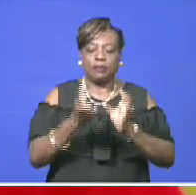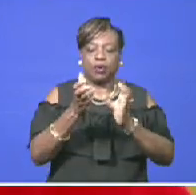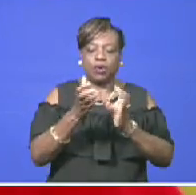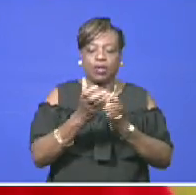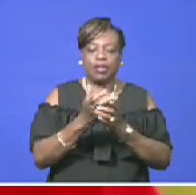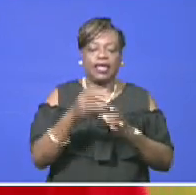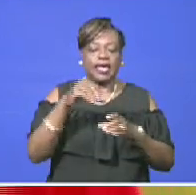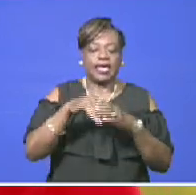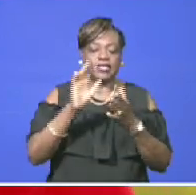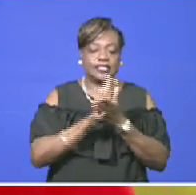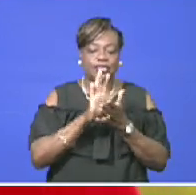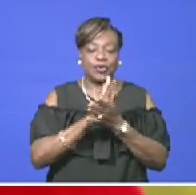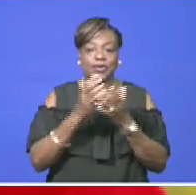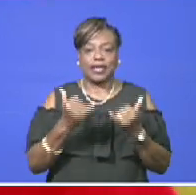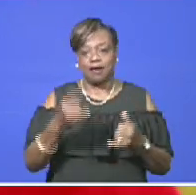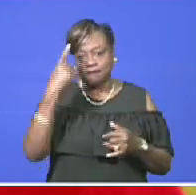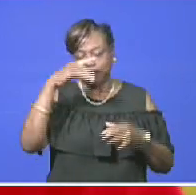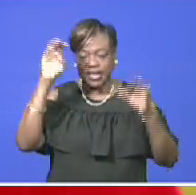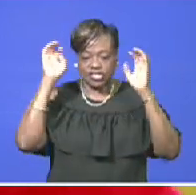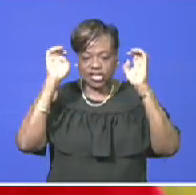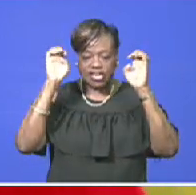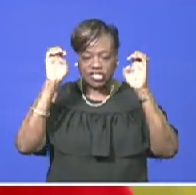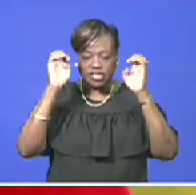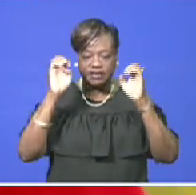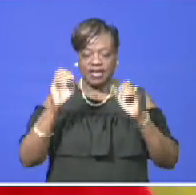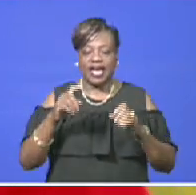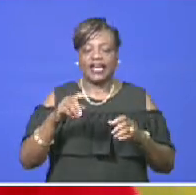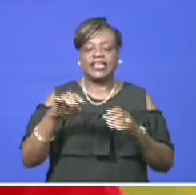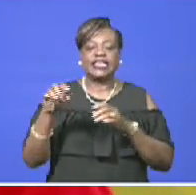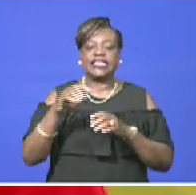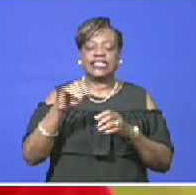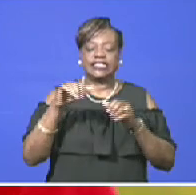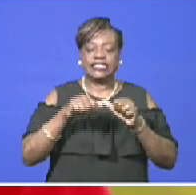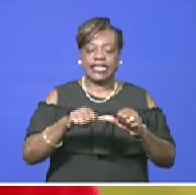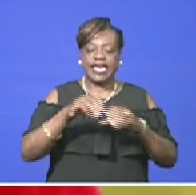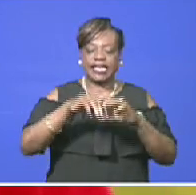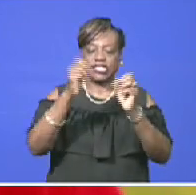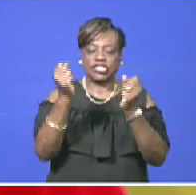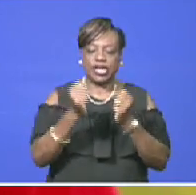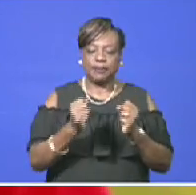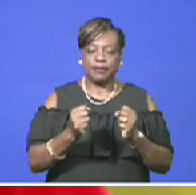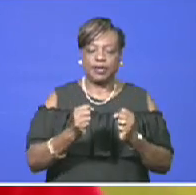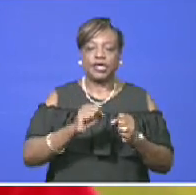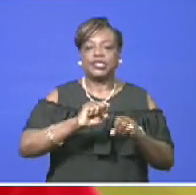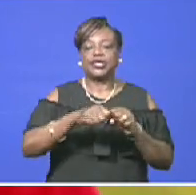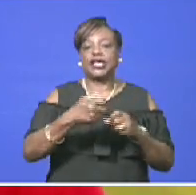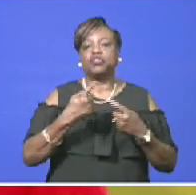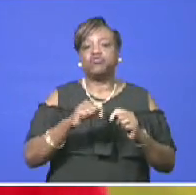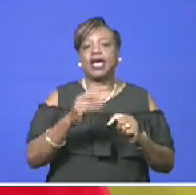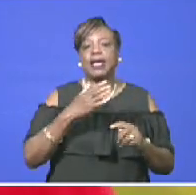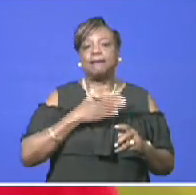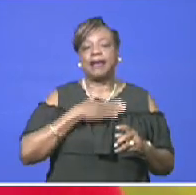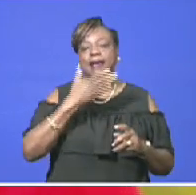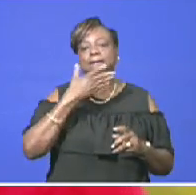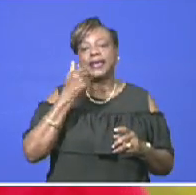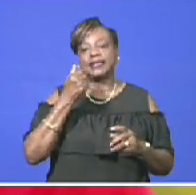the money, for education, and to stay in shape so when I come back here to try my best to get on the senior national team and